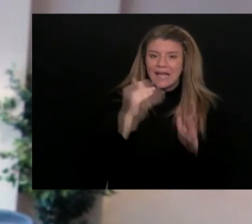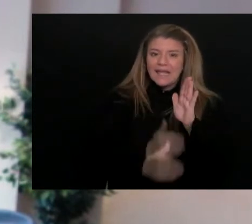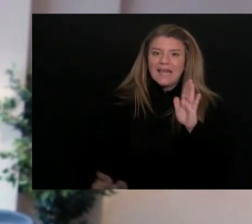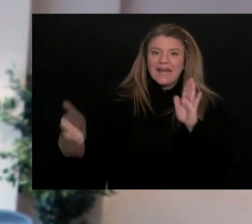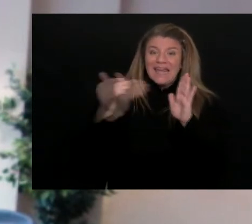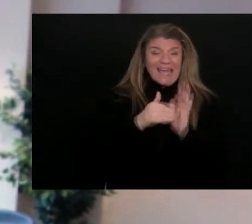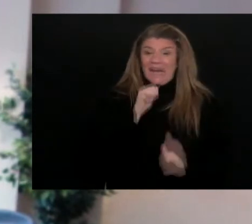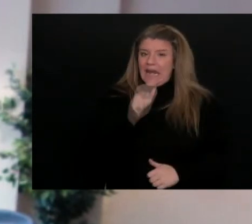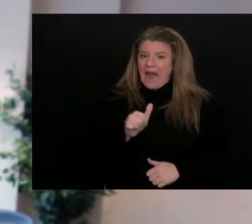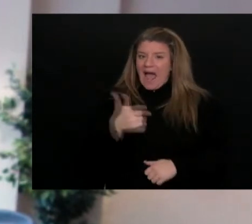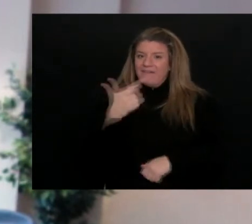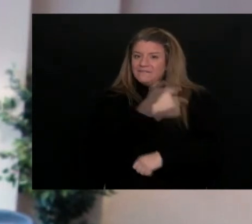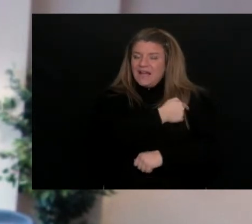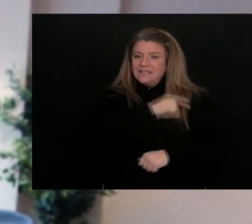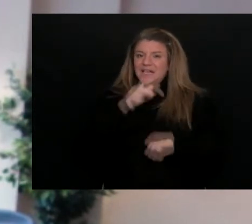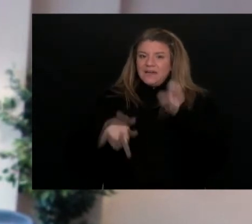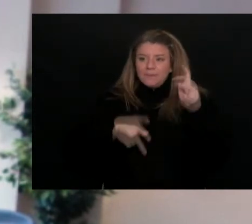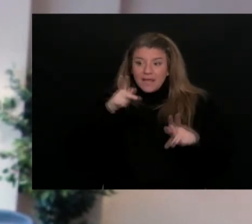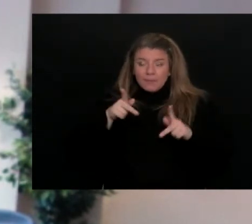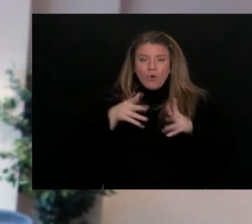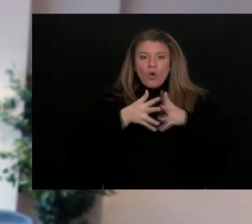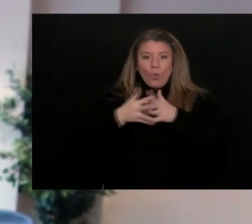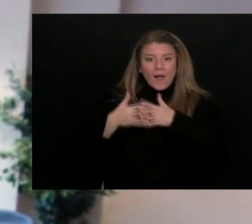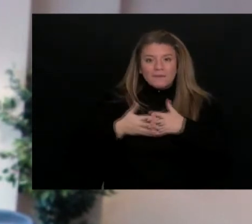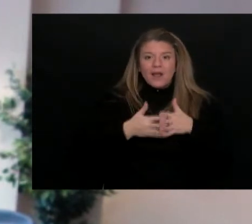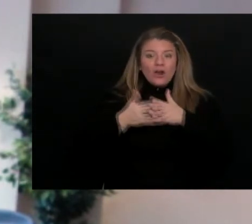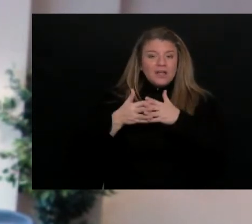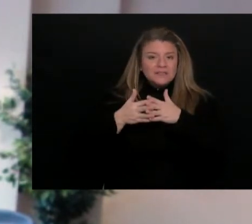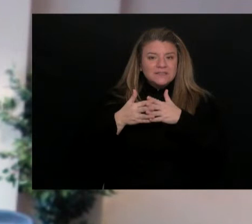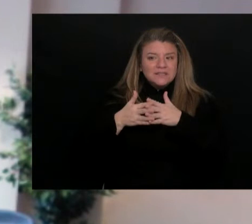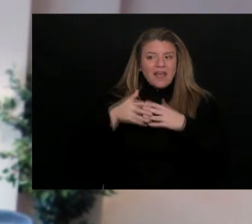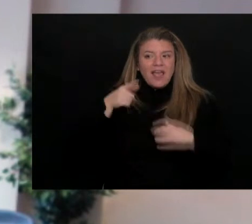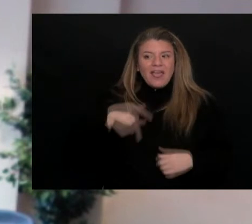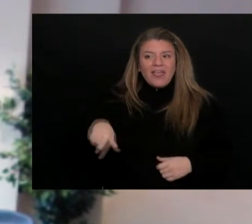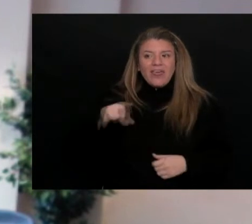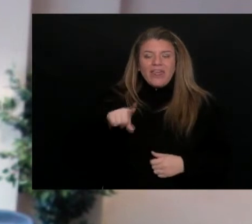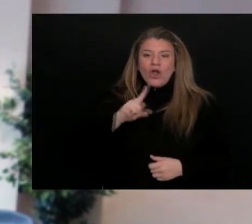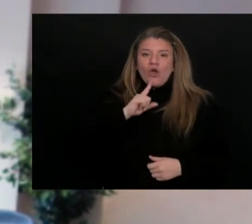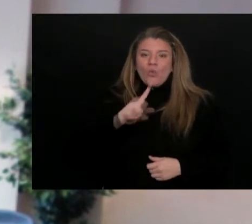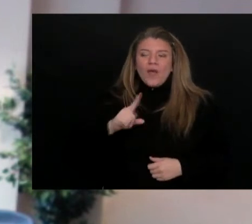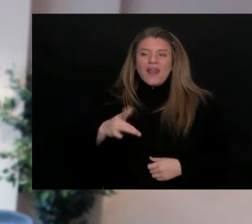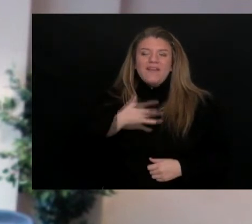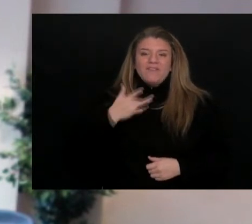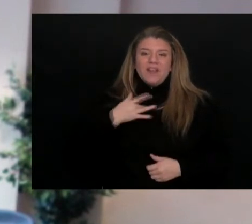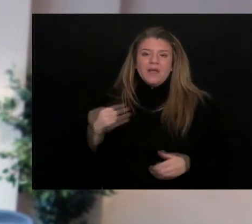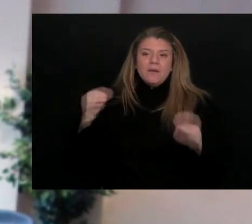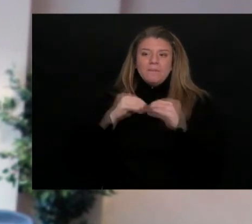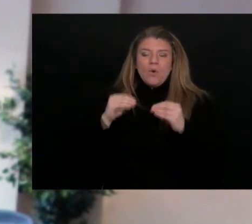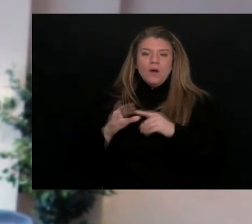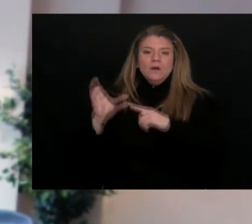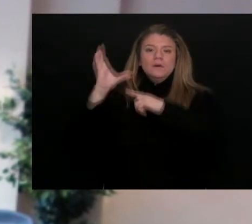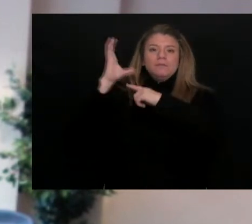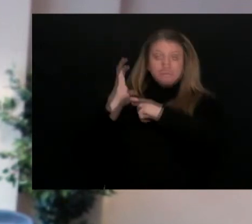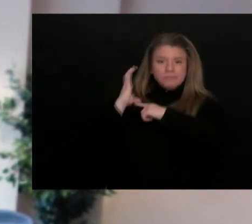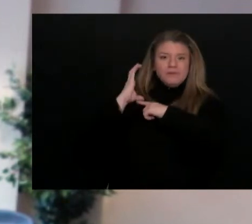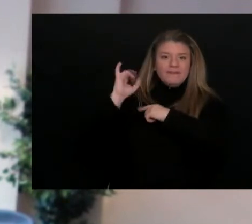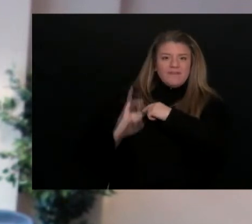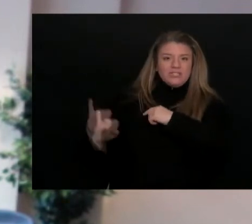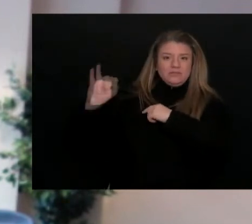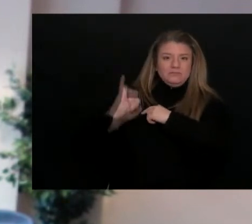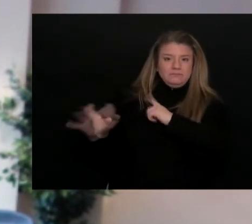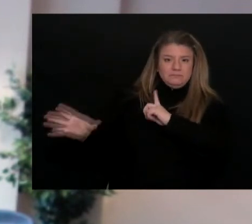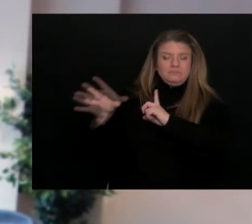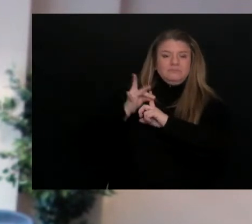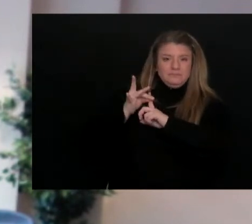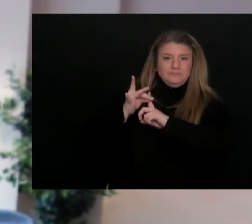West Virginians and Americans really are bearing the brunt of both the COVID-19 infection, and we know